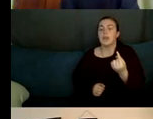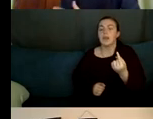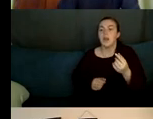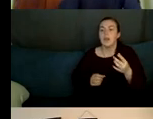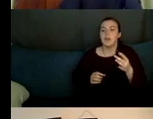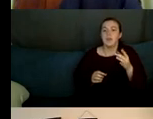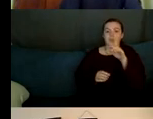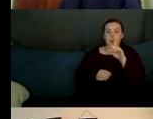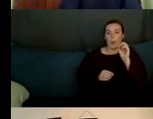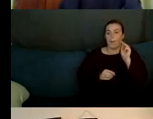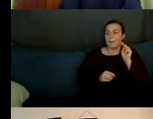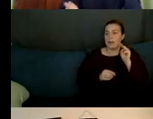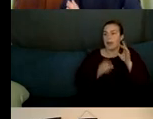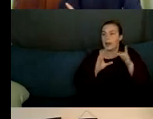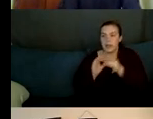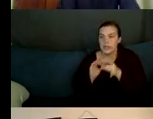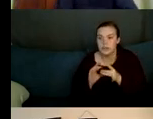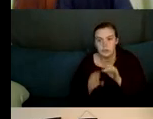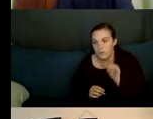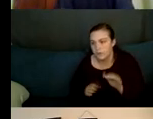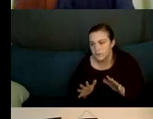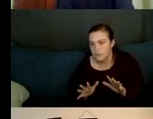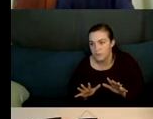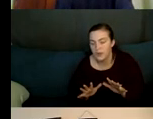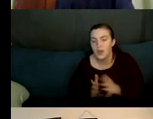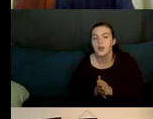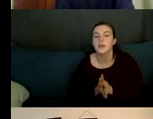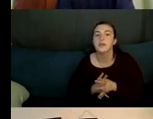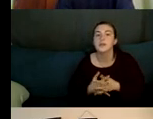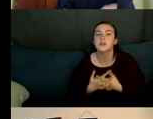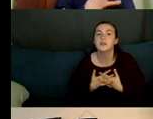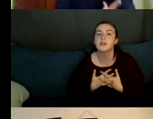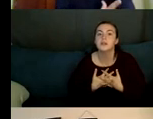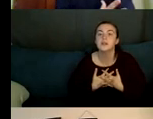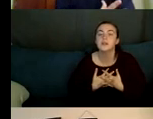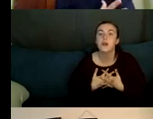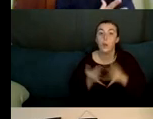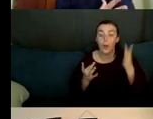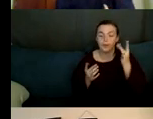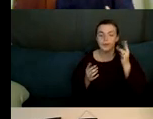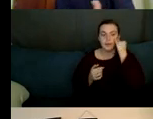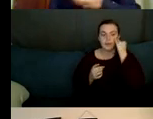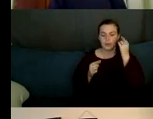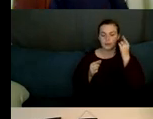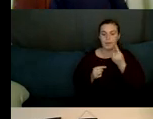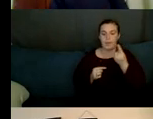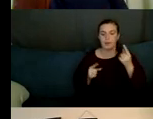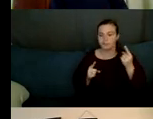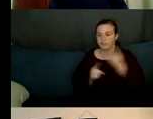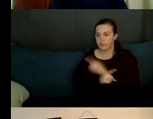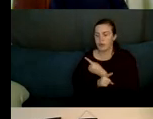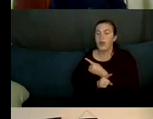can't find it. So that's just a note from experience. Okay, so we have actually made a